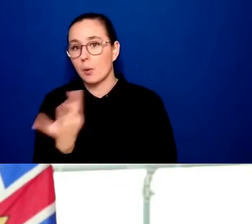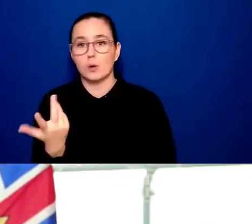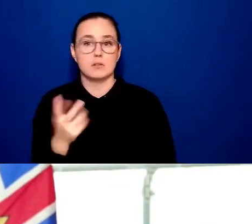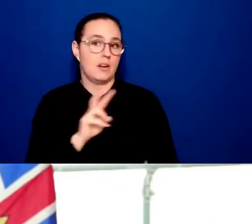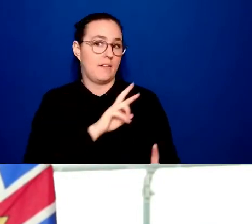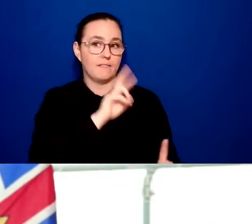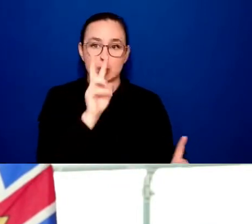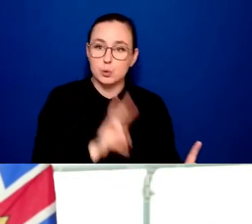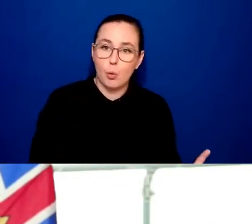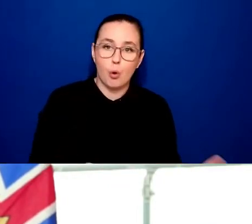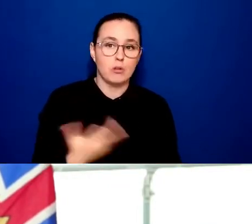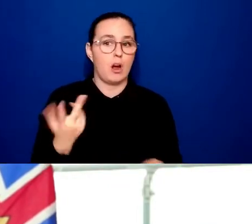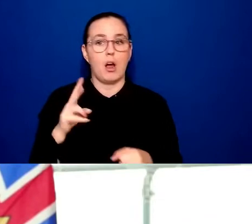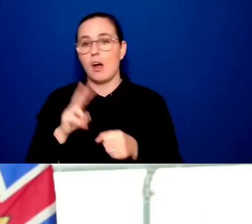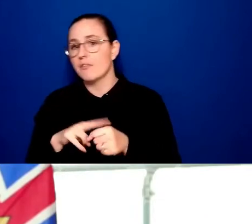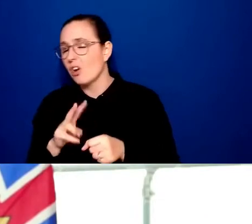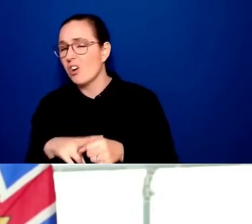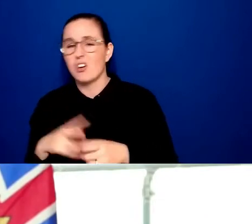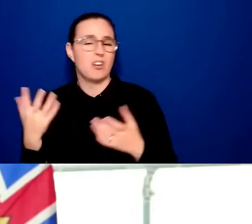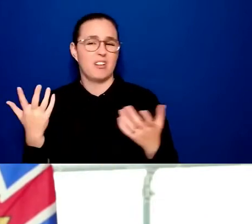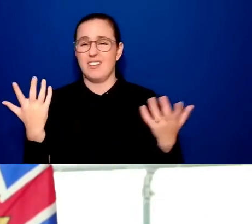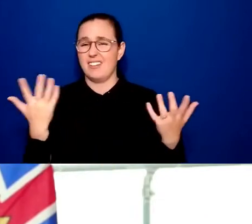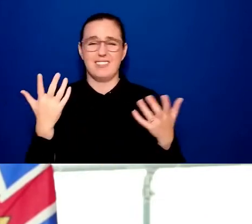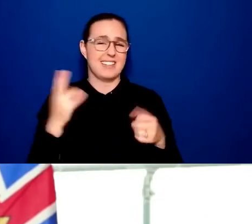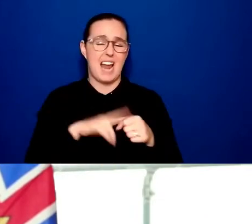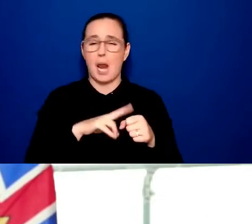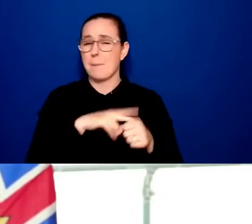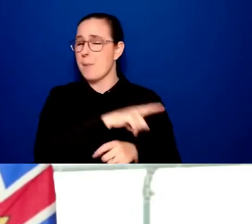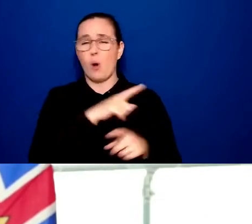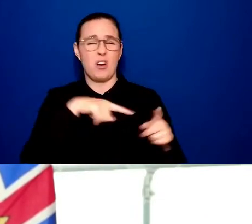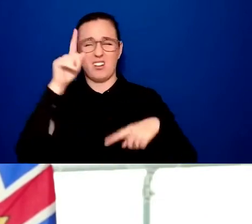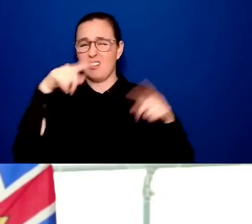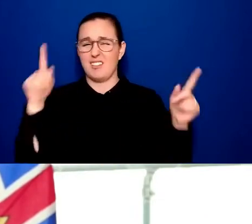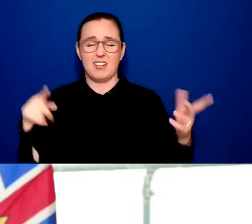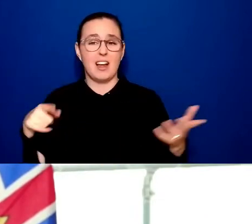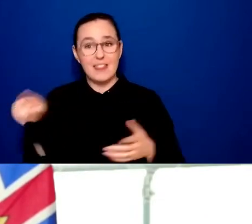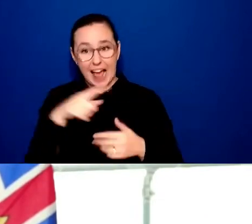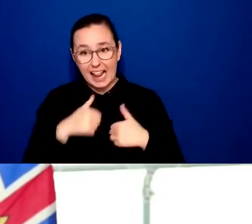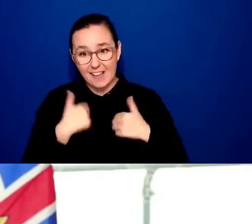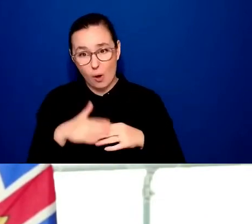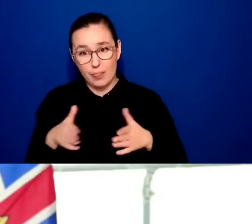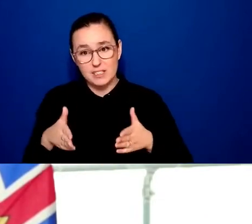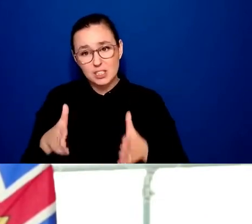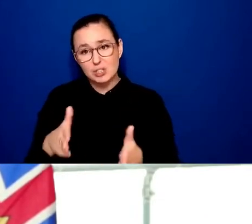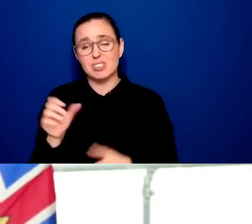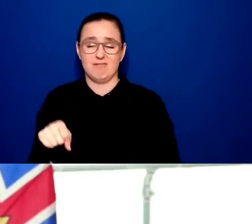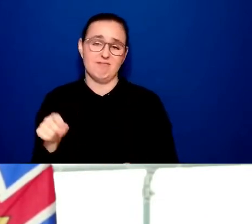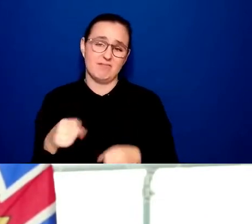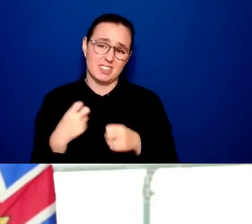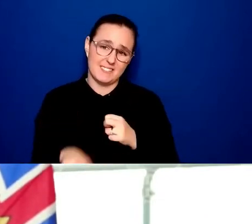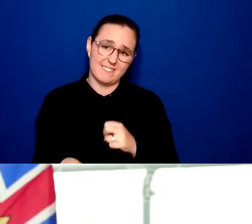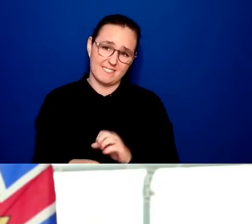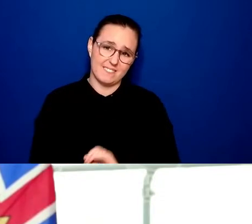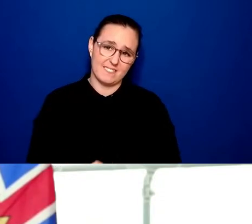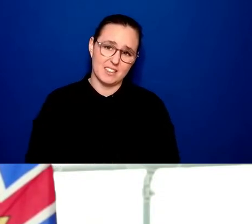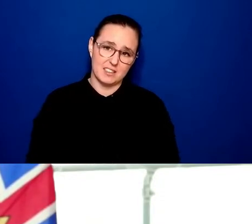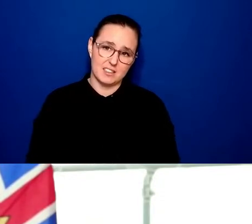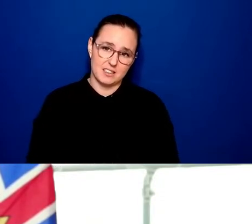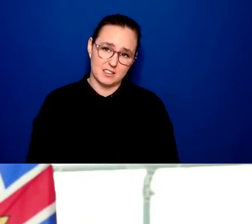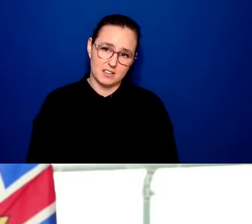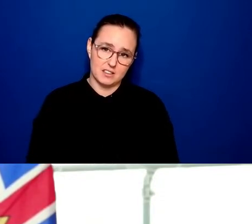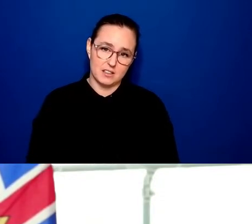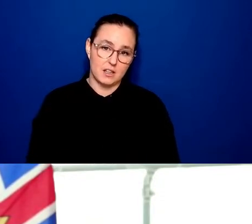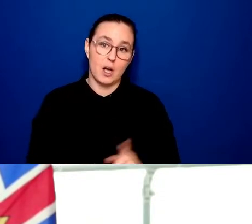and Duncan, Nanaimo. These are challenging issues. And Vancouver Coastal is working with all of the